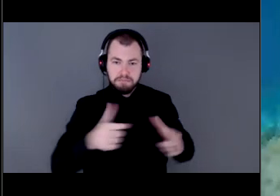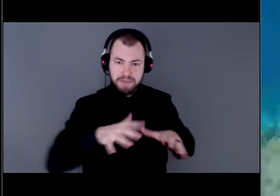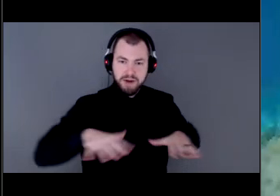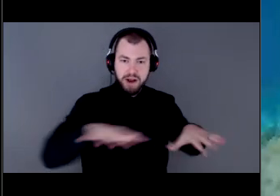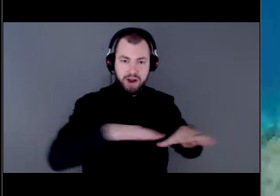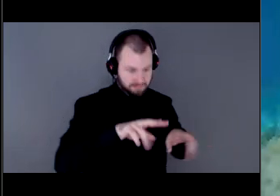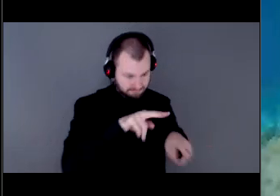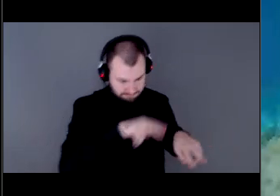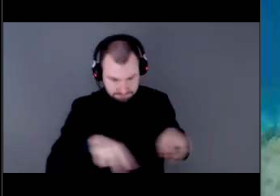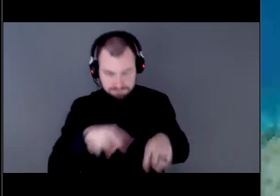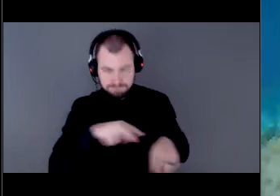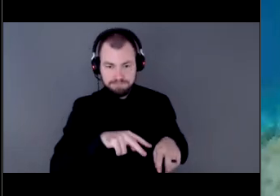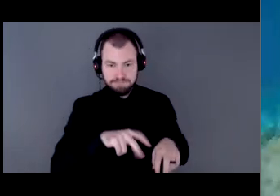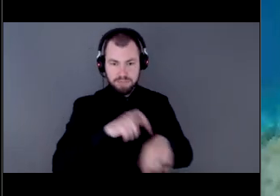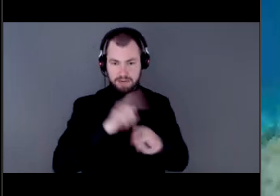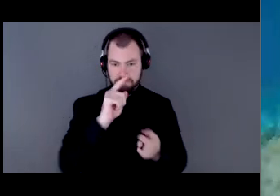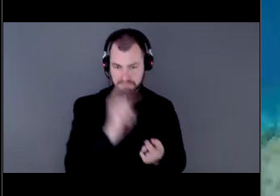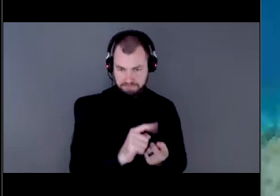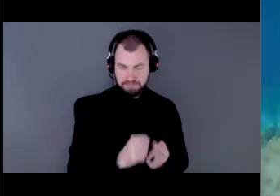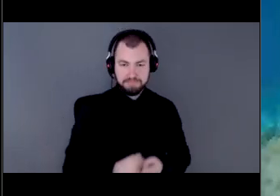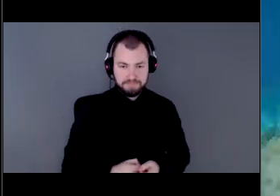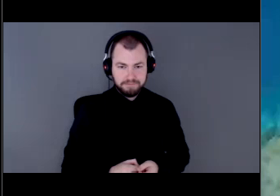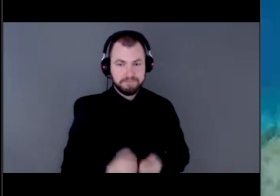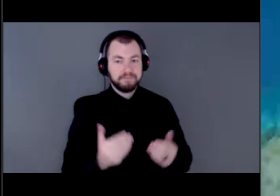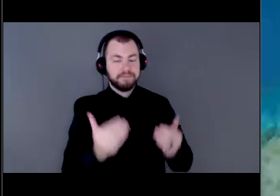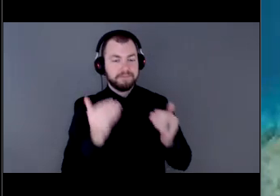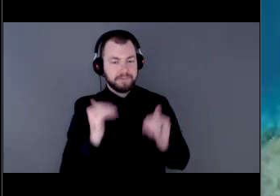We're putting together some data about